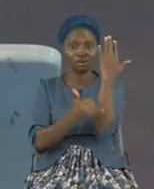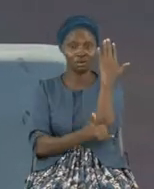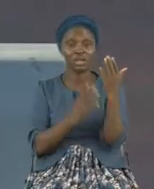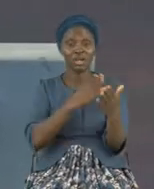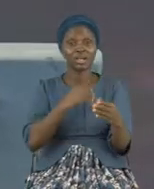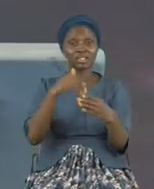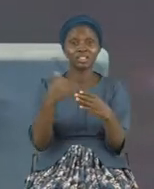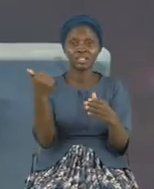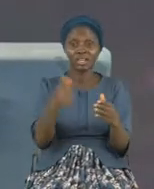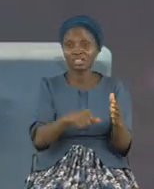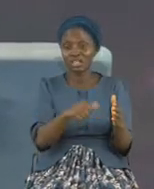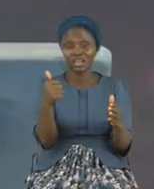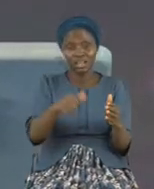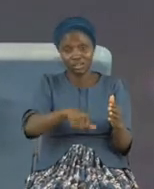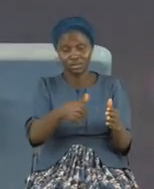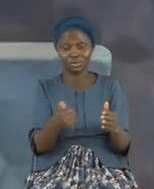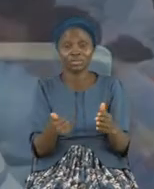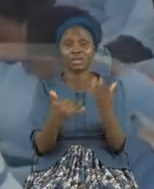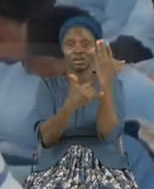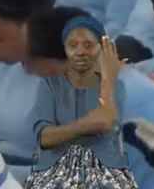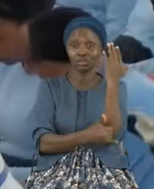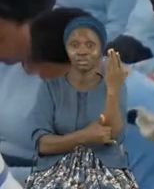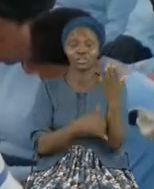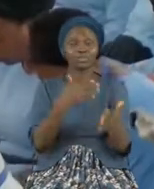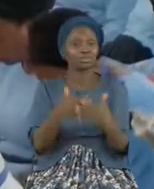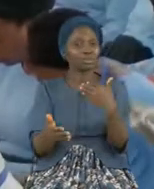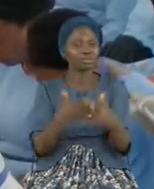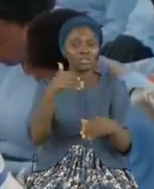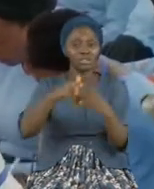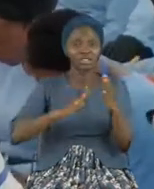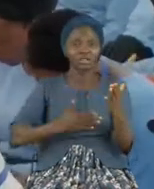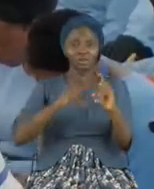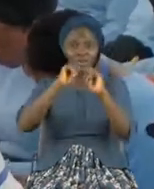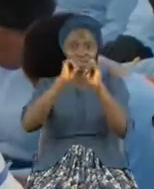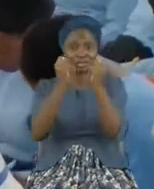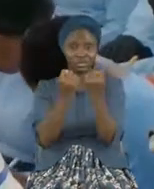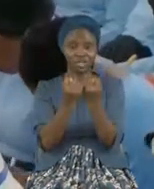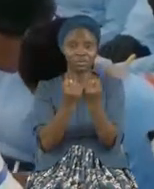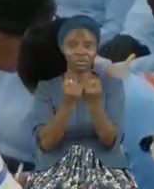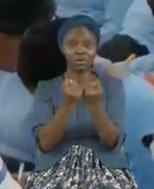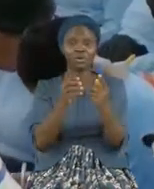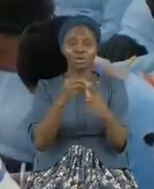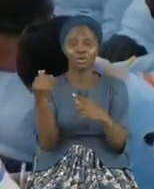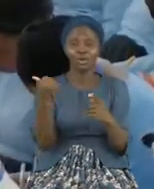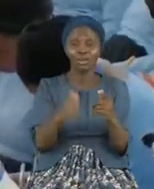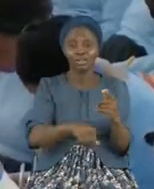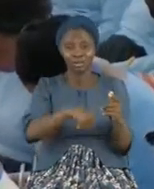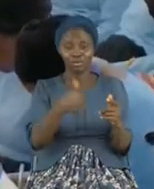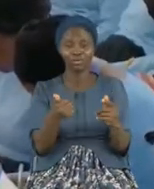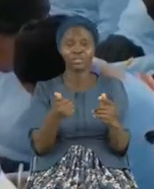country, whosoever in our tribe and any other tribe, whosoever in